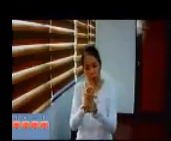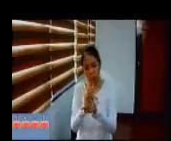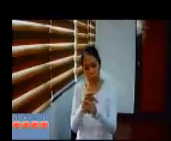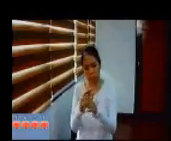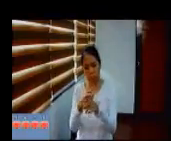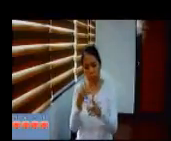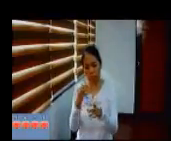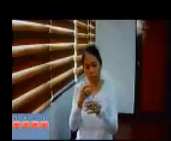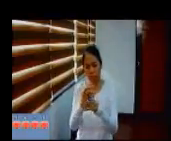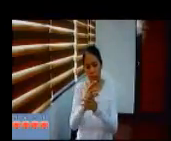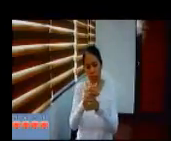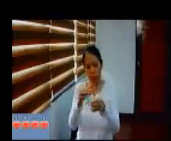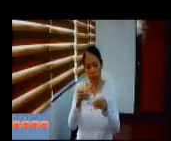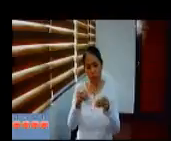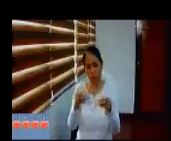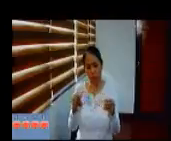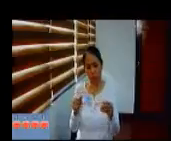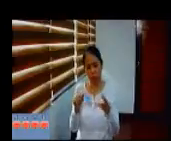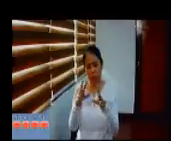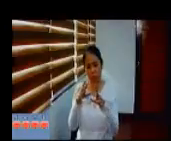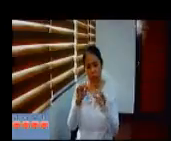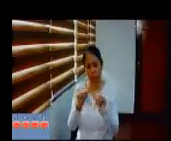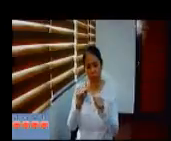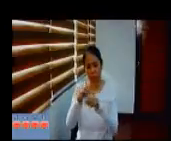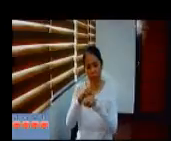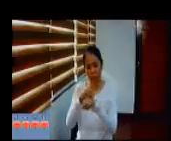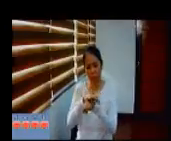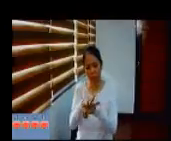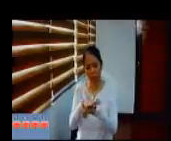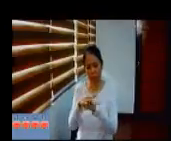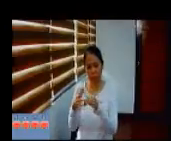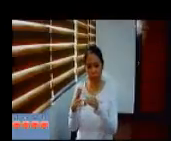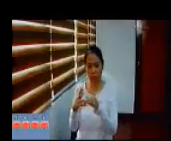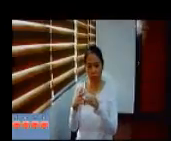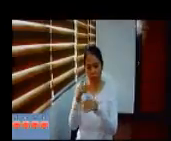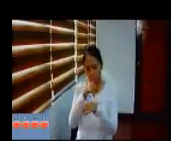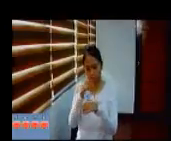also affected by the changes in the values of these